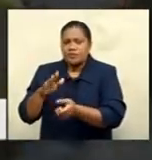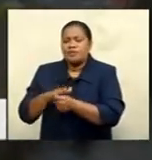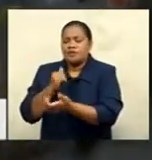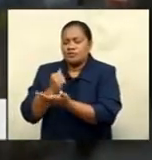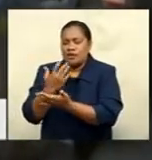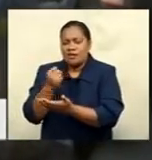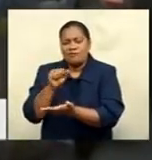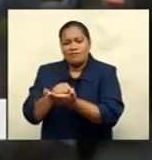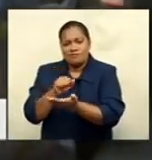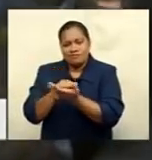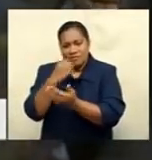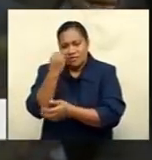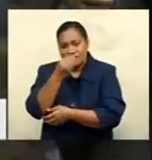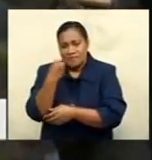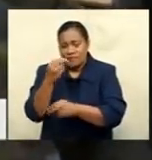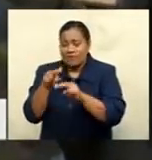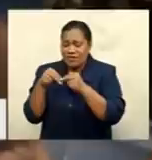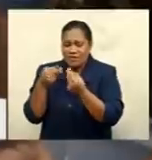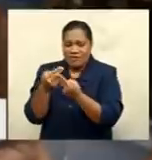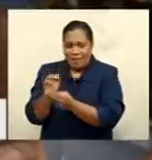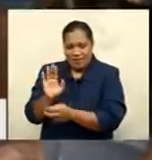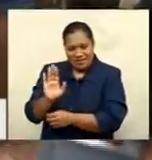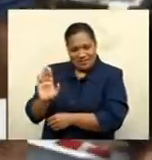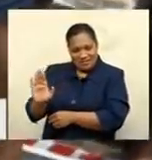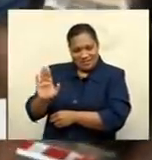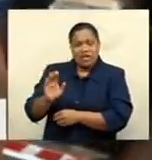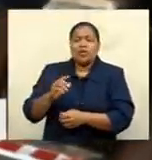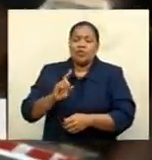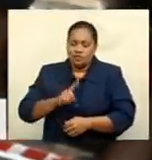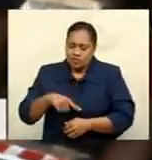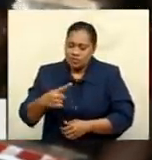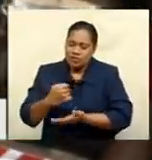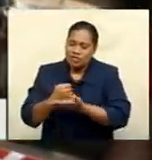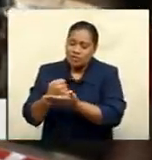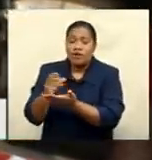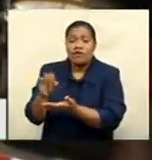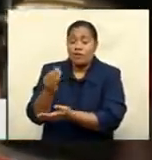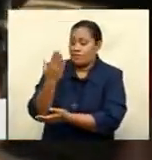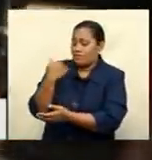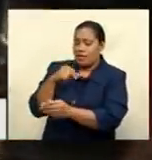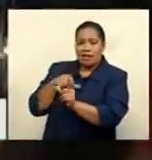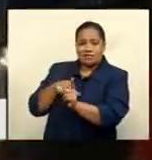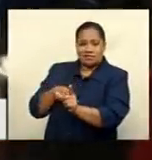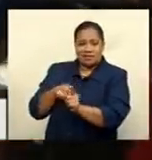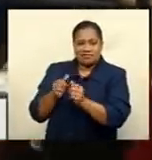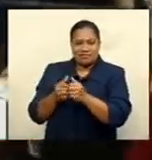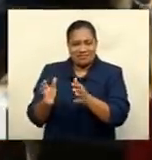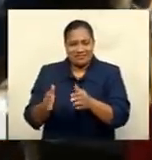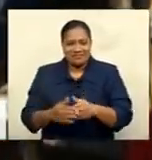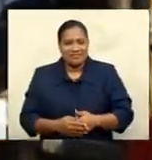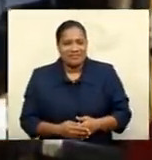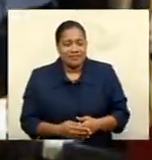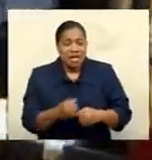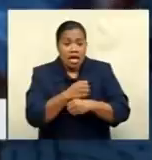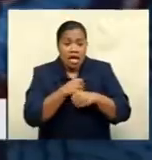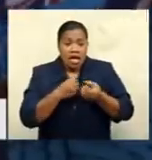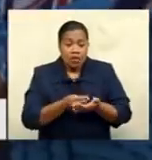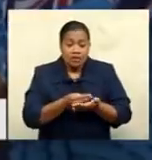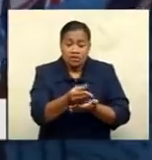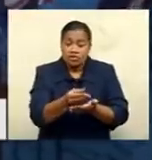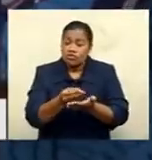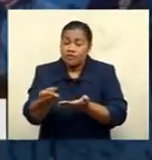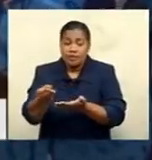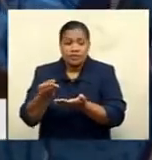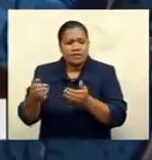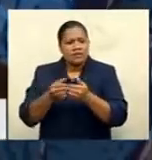family members, has been part of their ongoing support since last year. We started our distribution when we